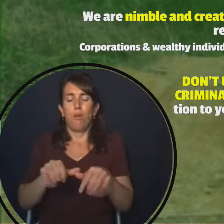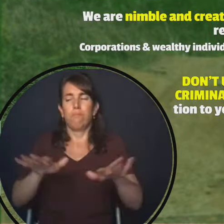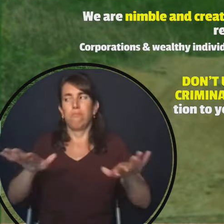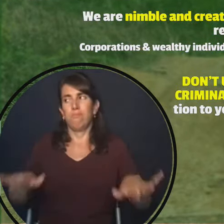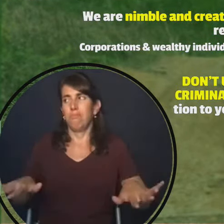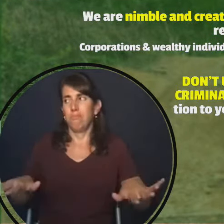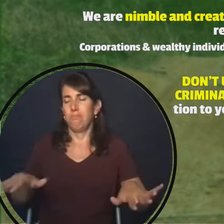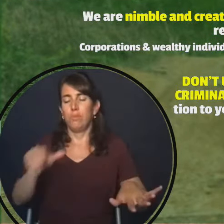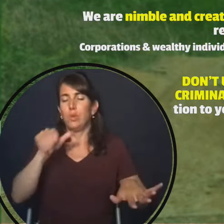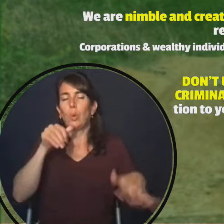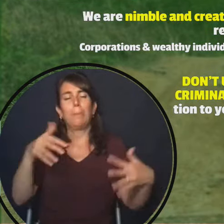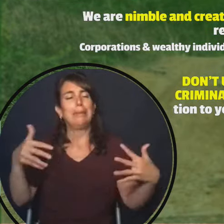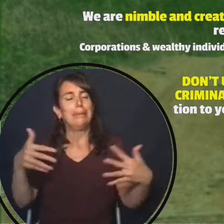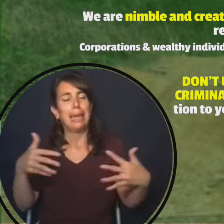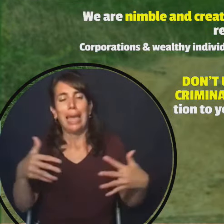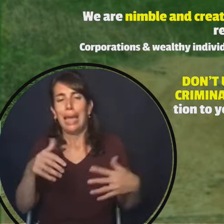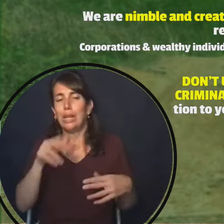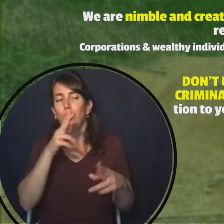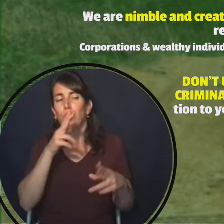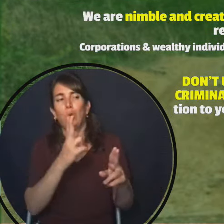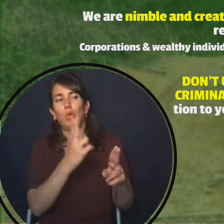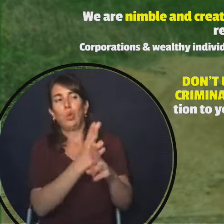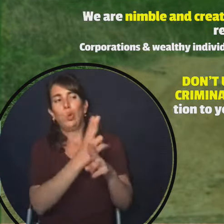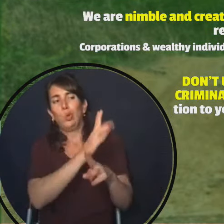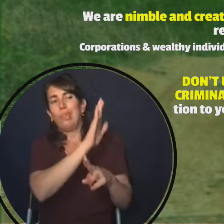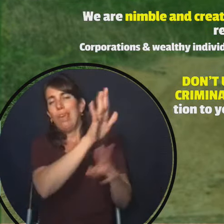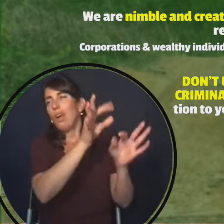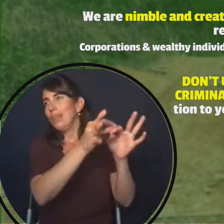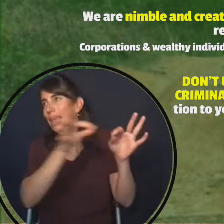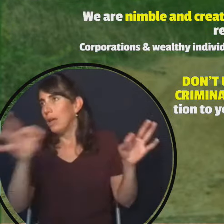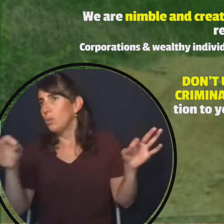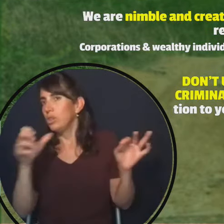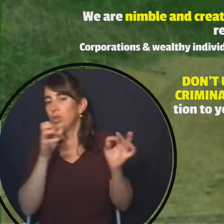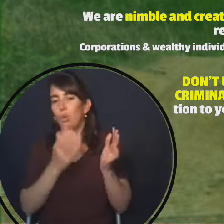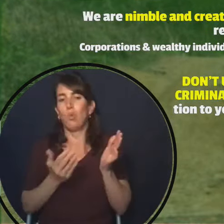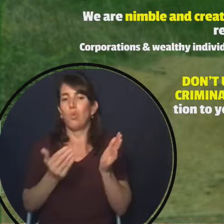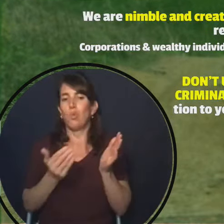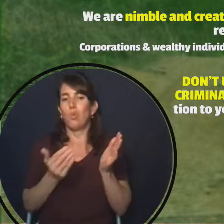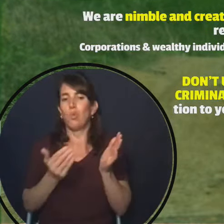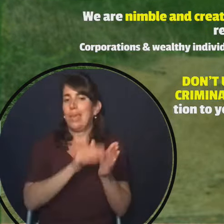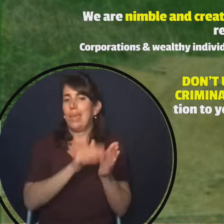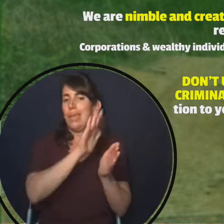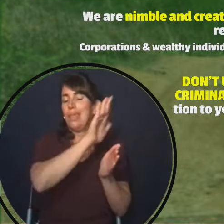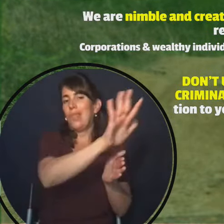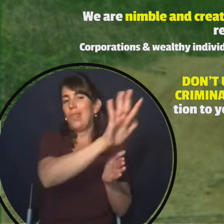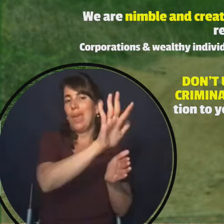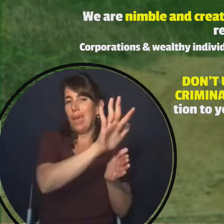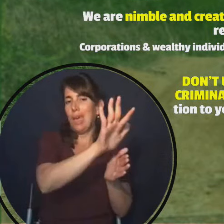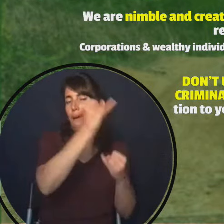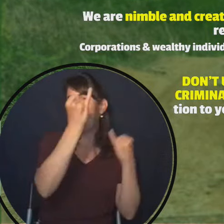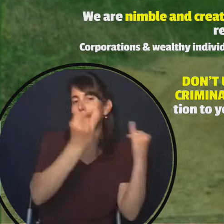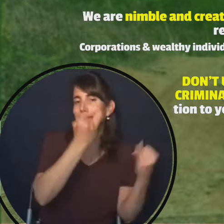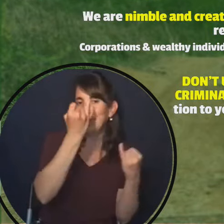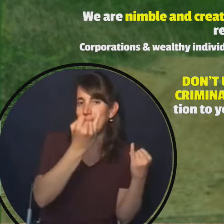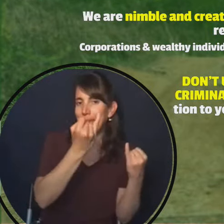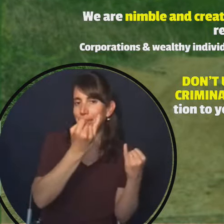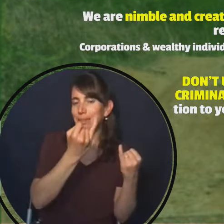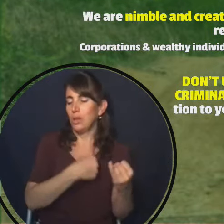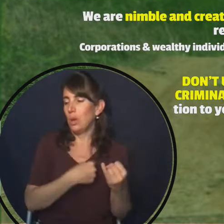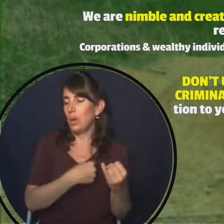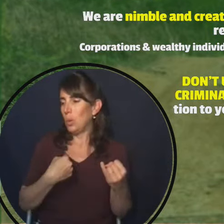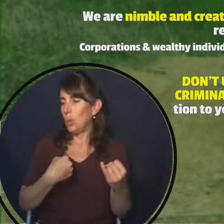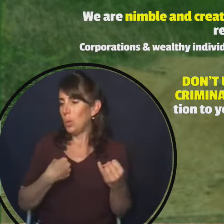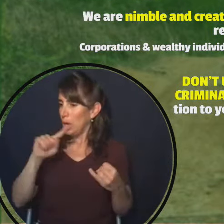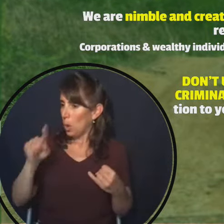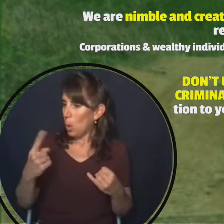not really use and repeat that language, right? When we're using it in ways to educate each other and to support each other and to like